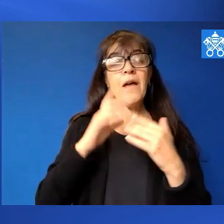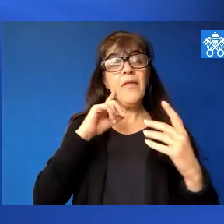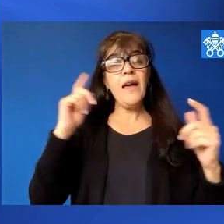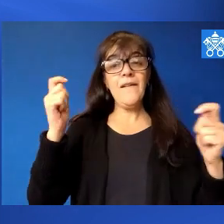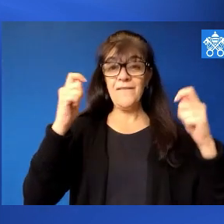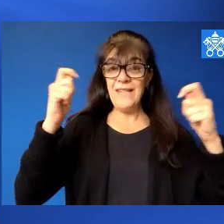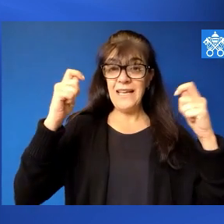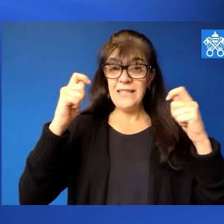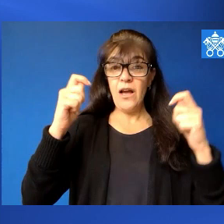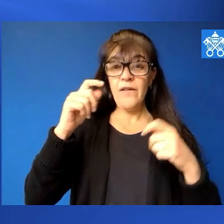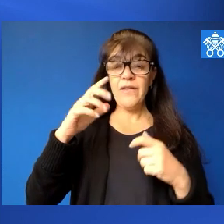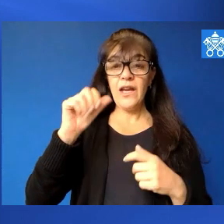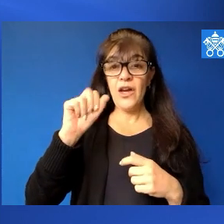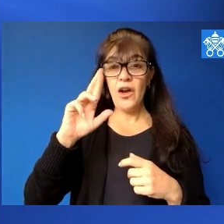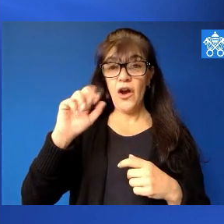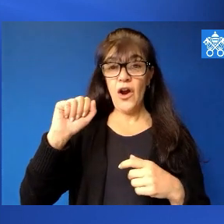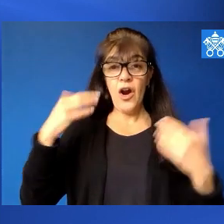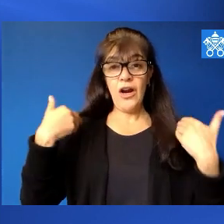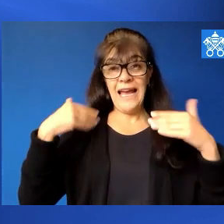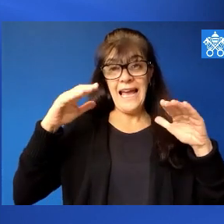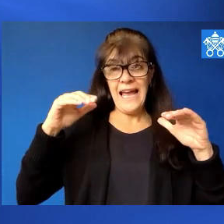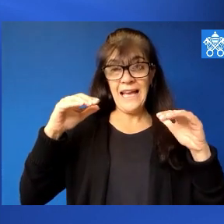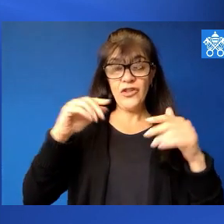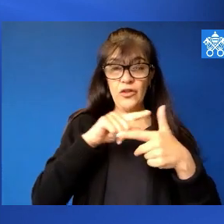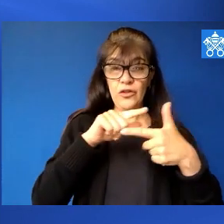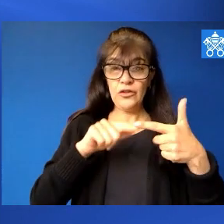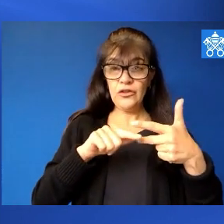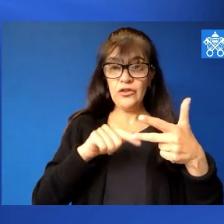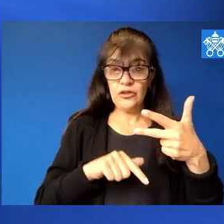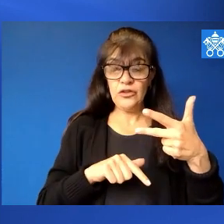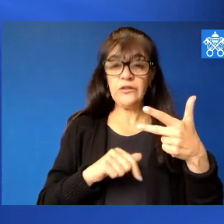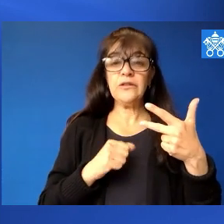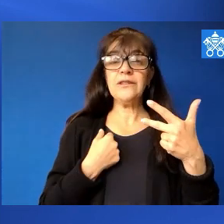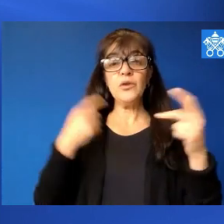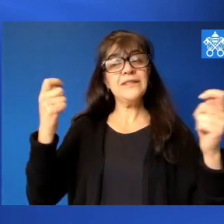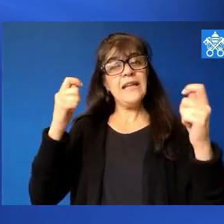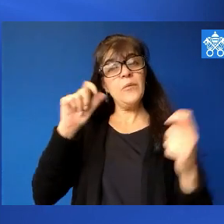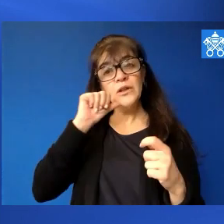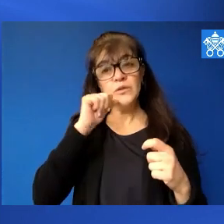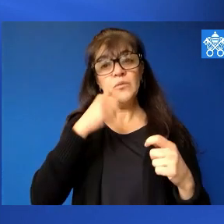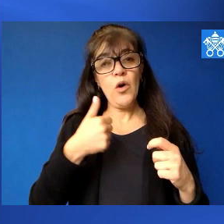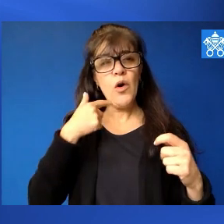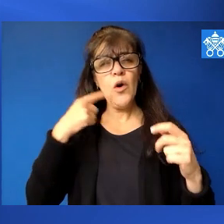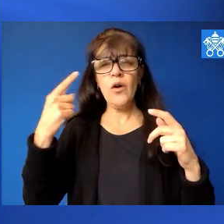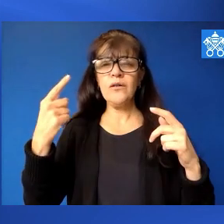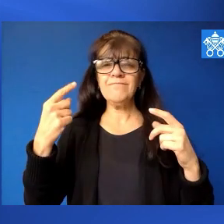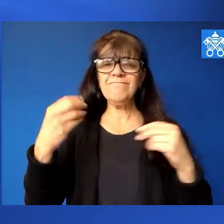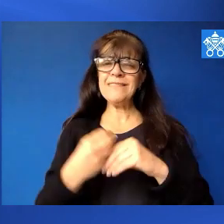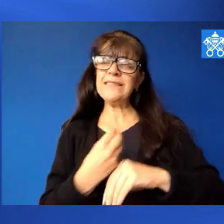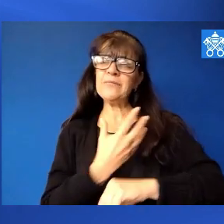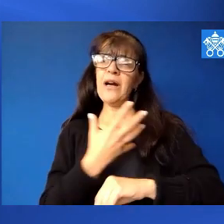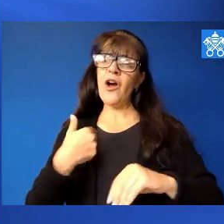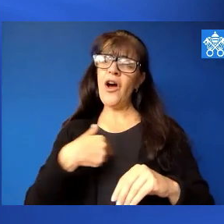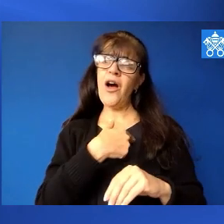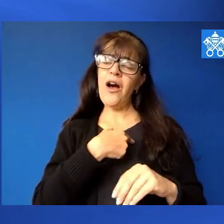Archangels Michael, Gabriel, and Raphael, which we will celebrate tomorrow, inspire in all of us an